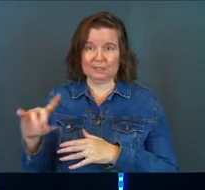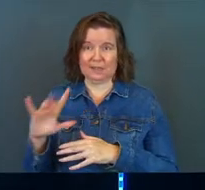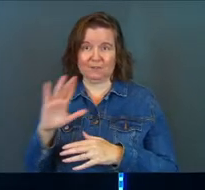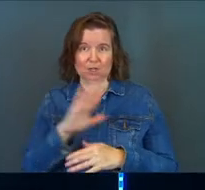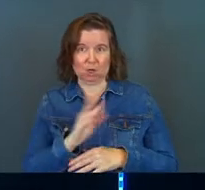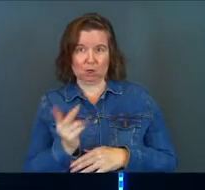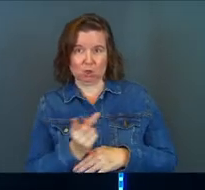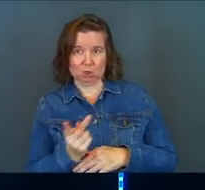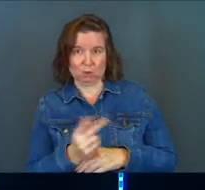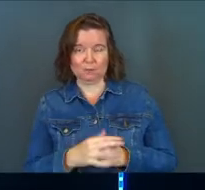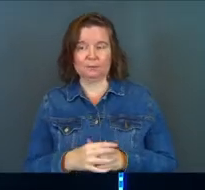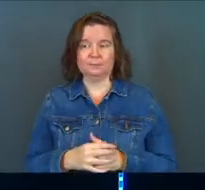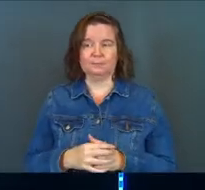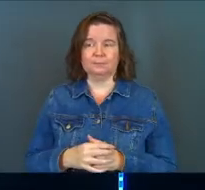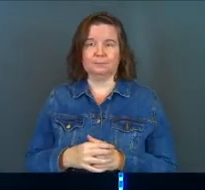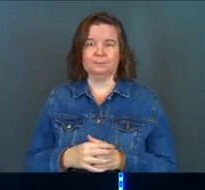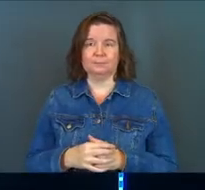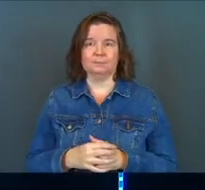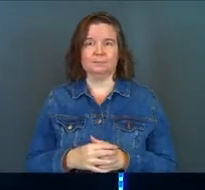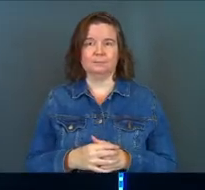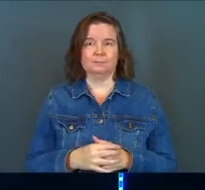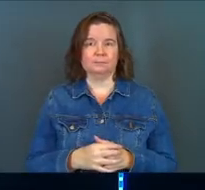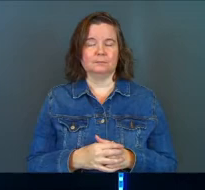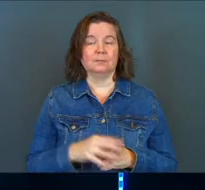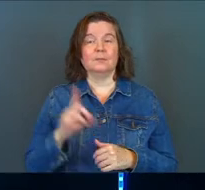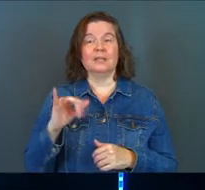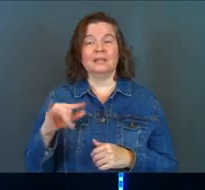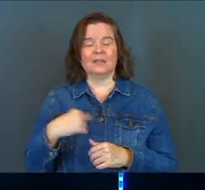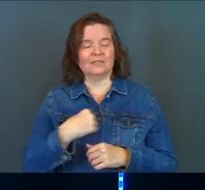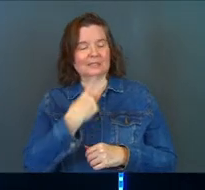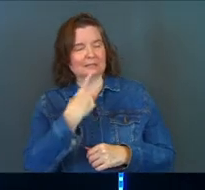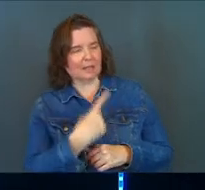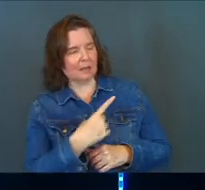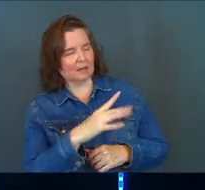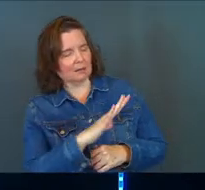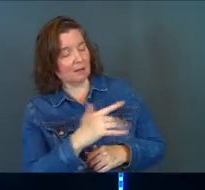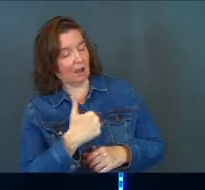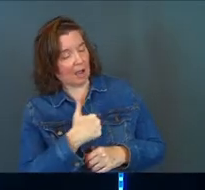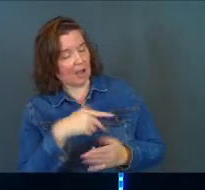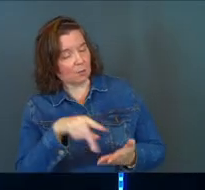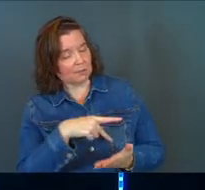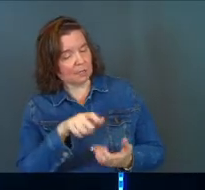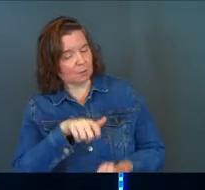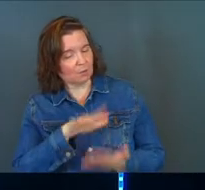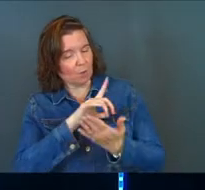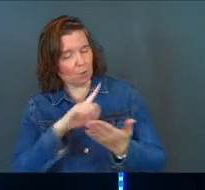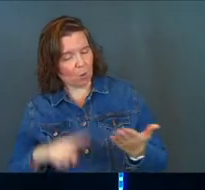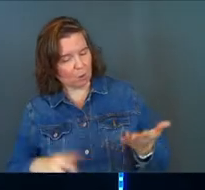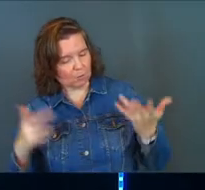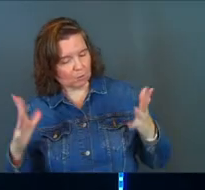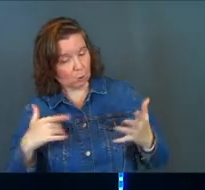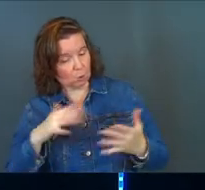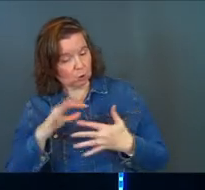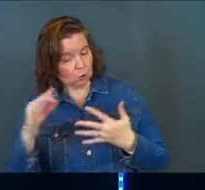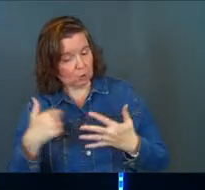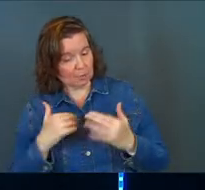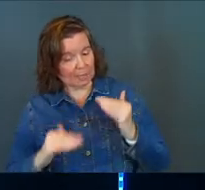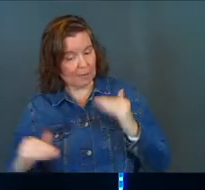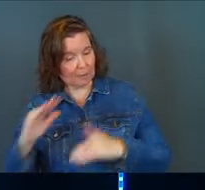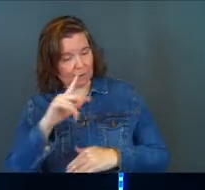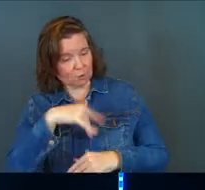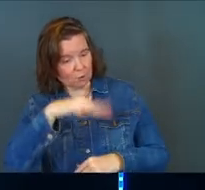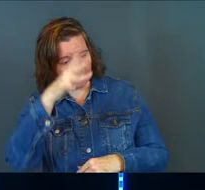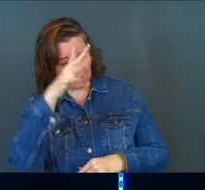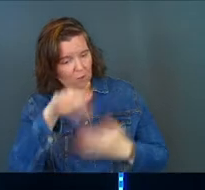and her. Let's keep reading. Verse 21. David retorted to Michal, "I was dancing before the Lord, who chose me above